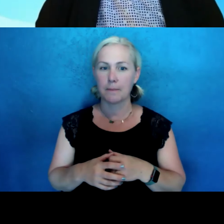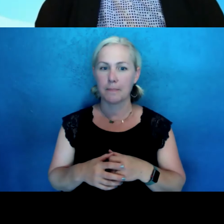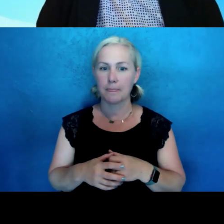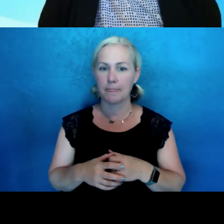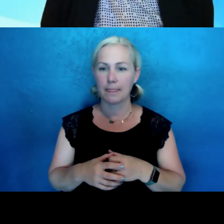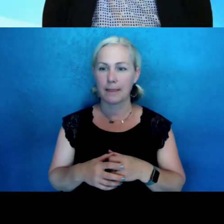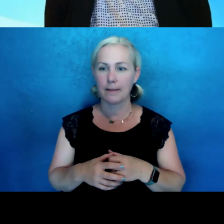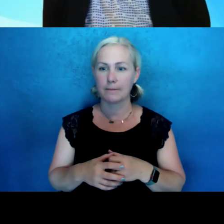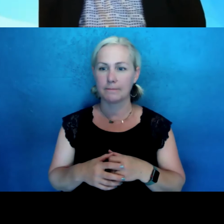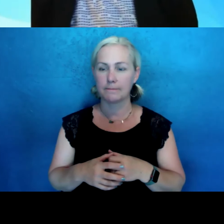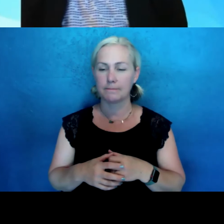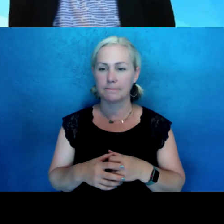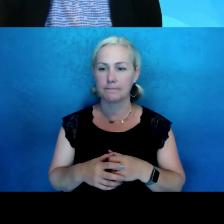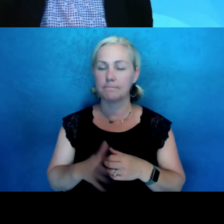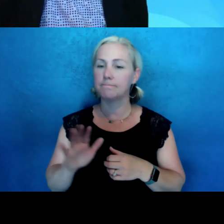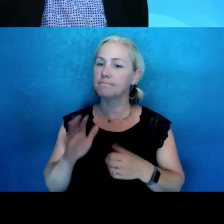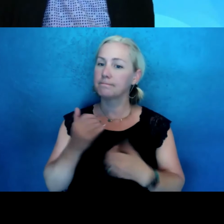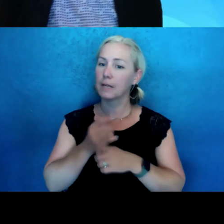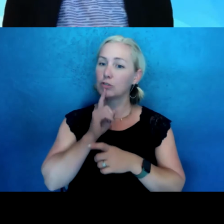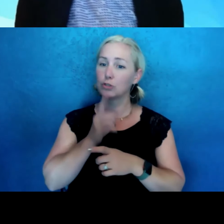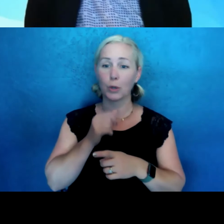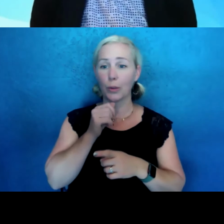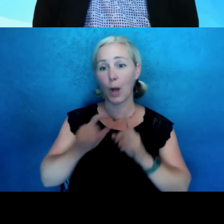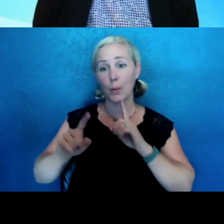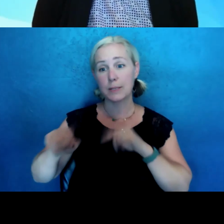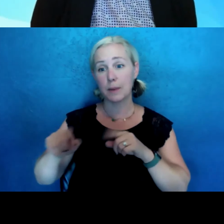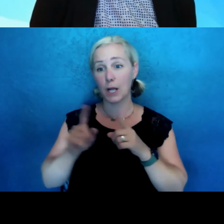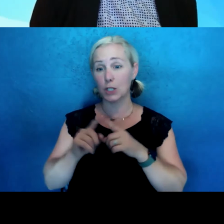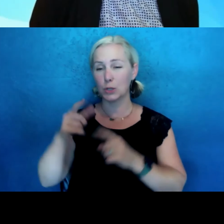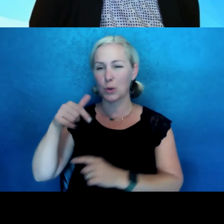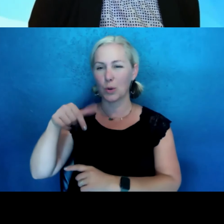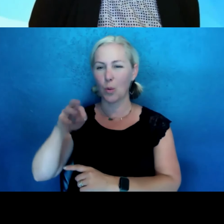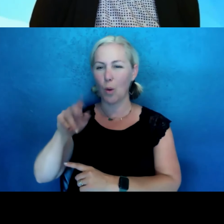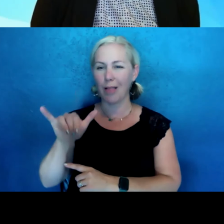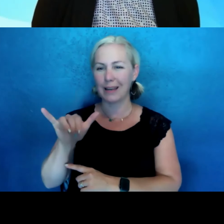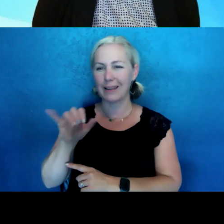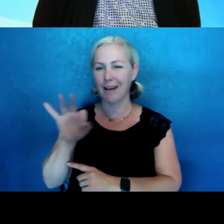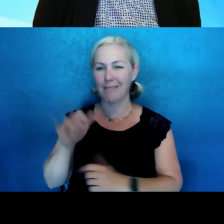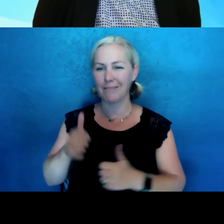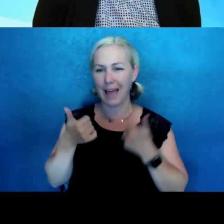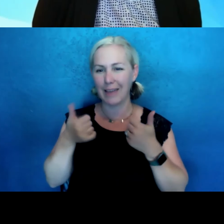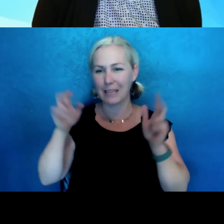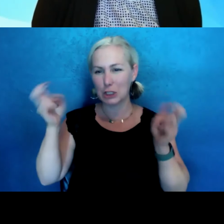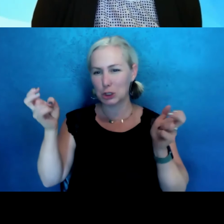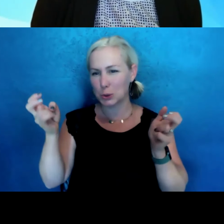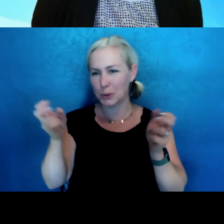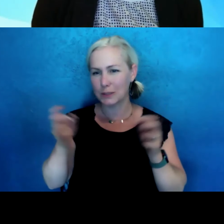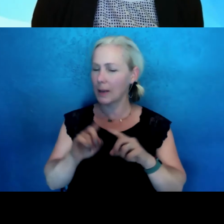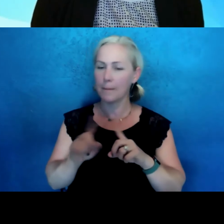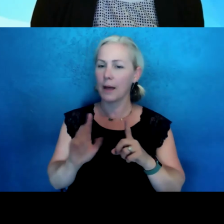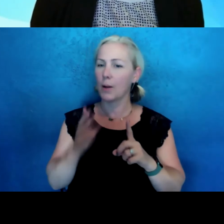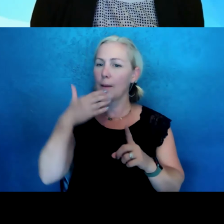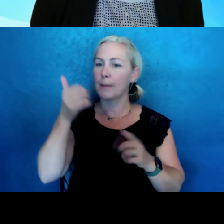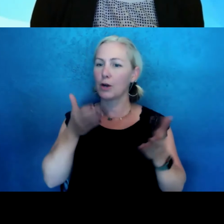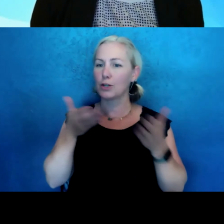timely, to be sure that we're not responding to quality of life issues that really were better served by